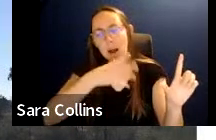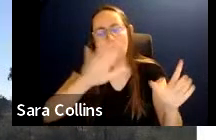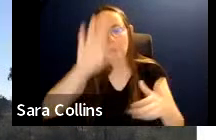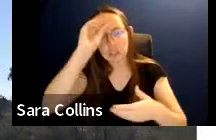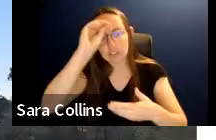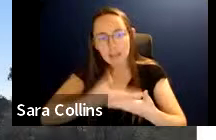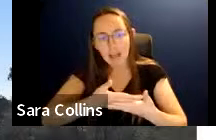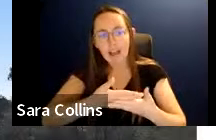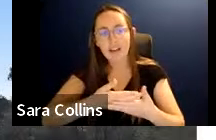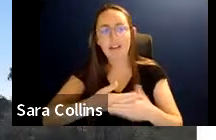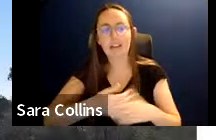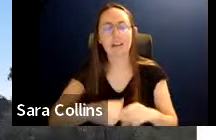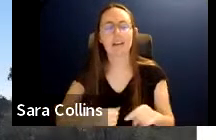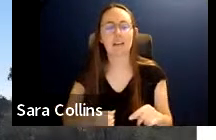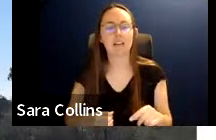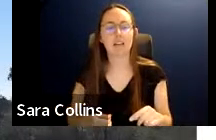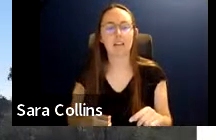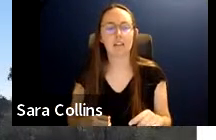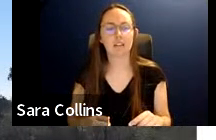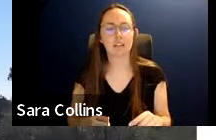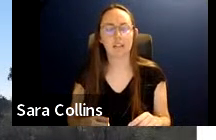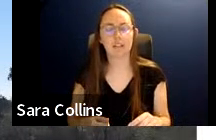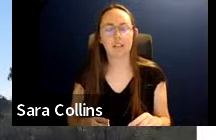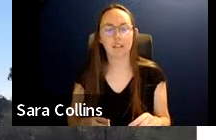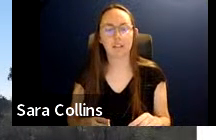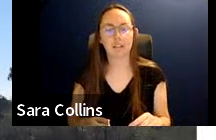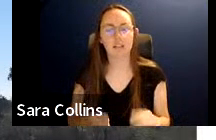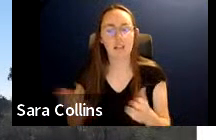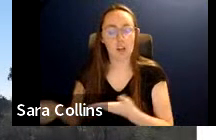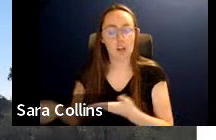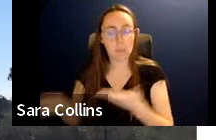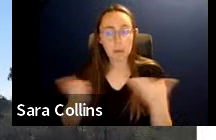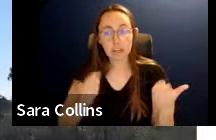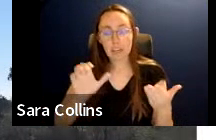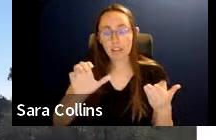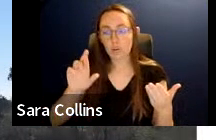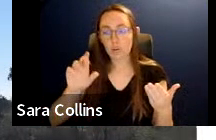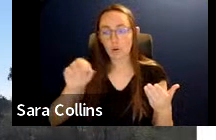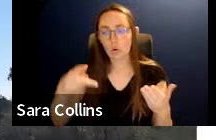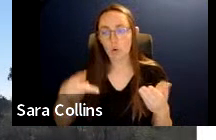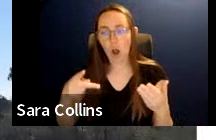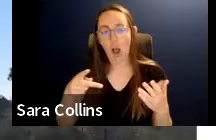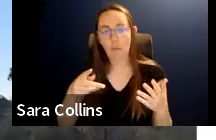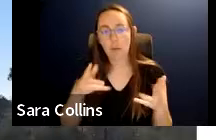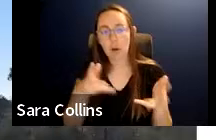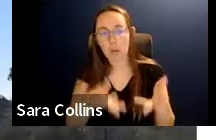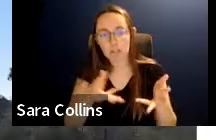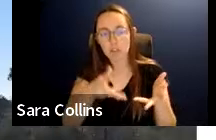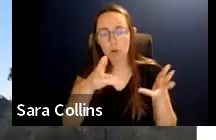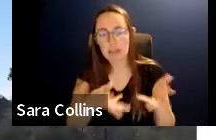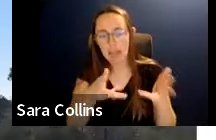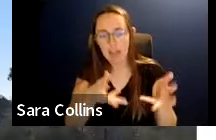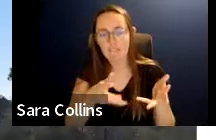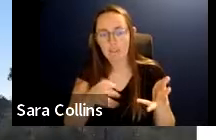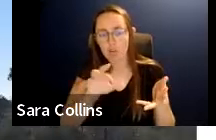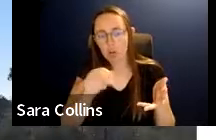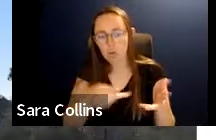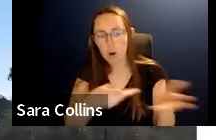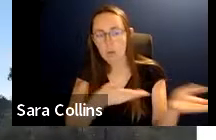son. I think bringing crop residue, leftover spent crops to our chickens, it looks